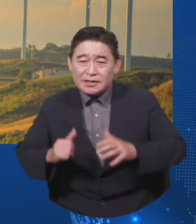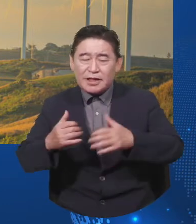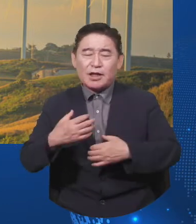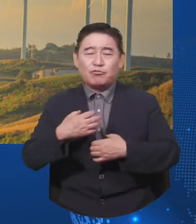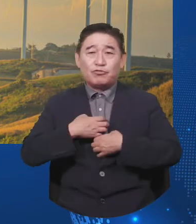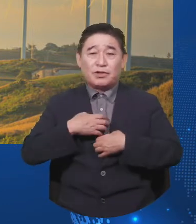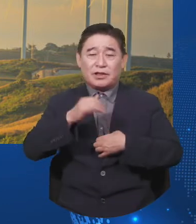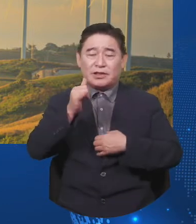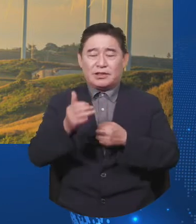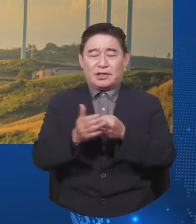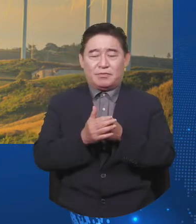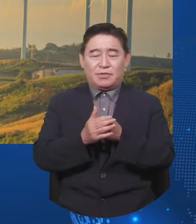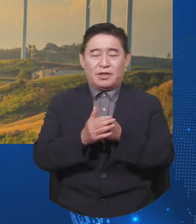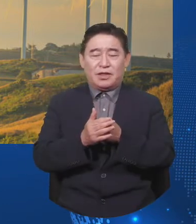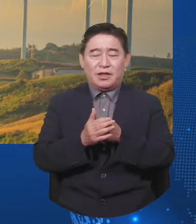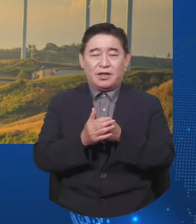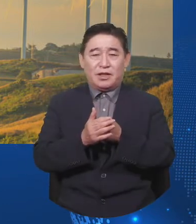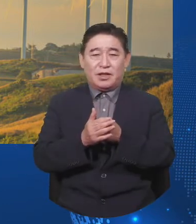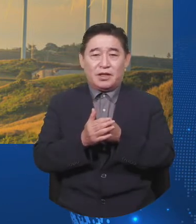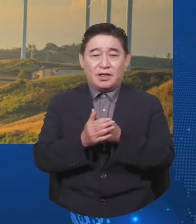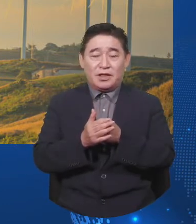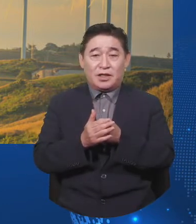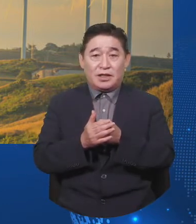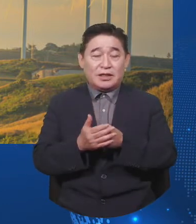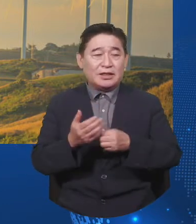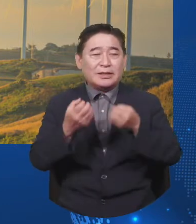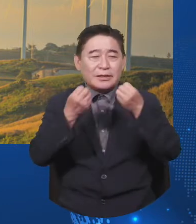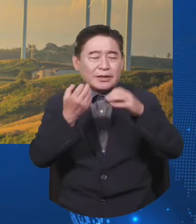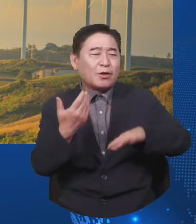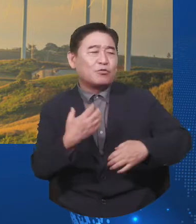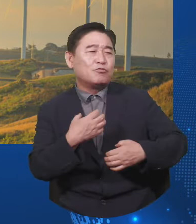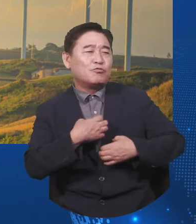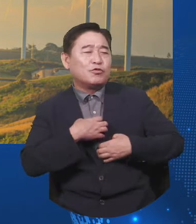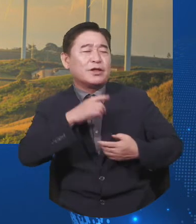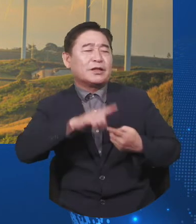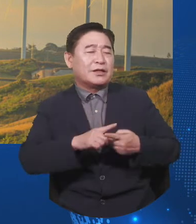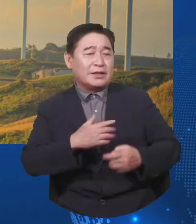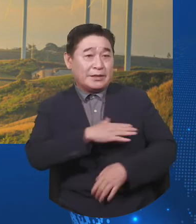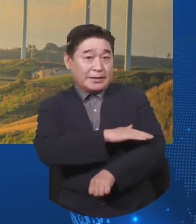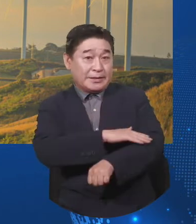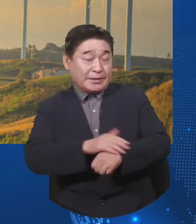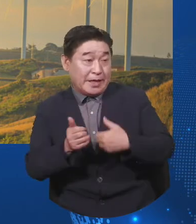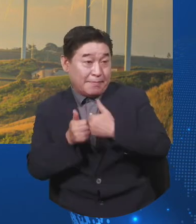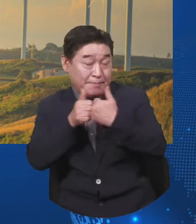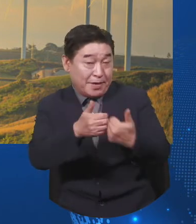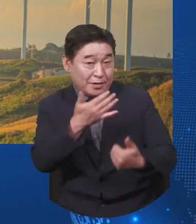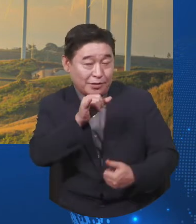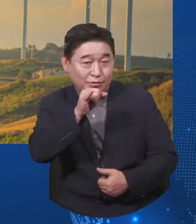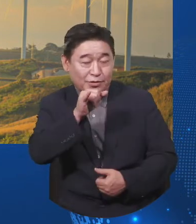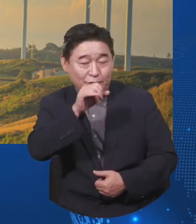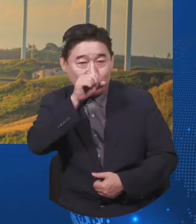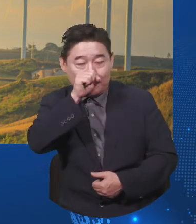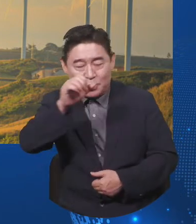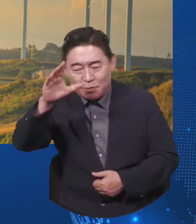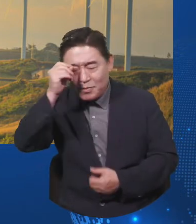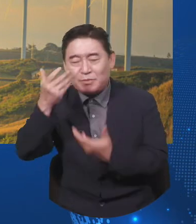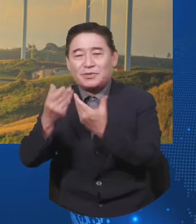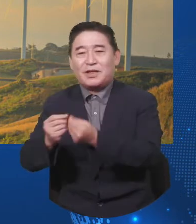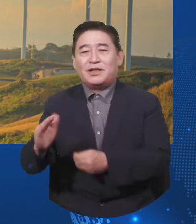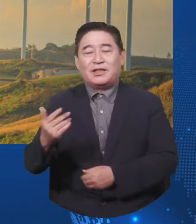the green transition is the next big challenge and has been. And